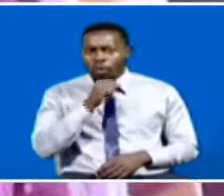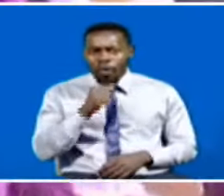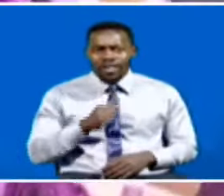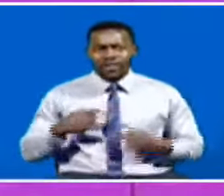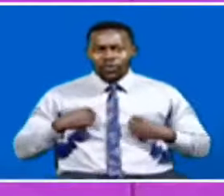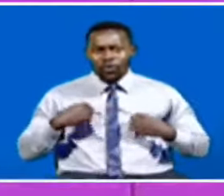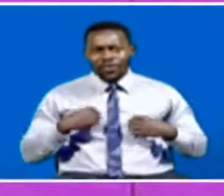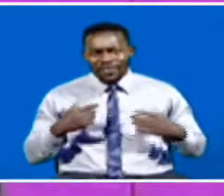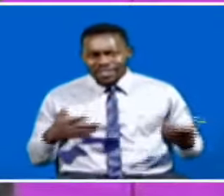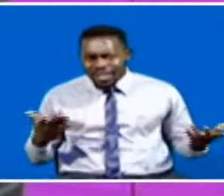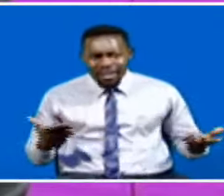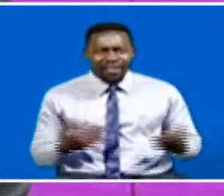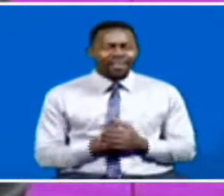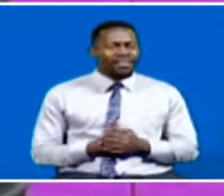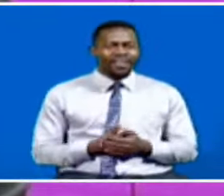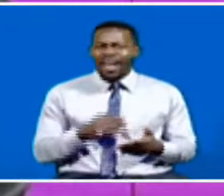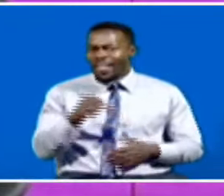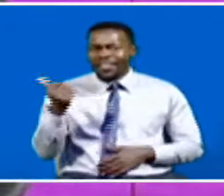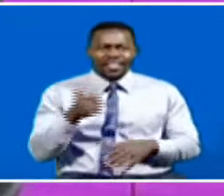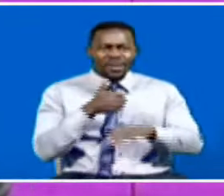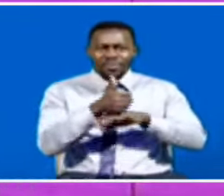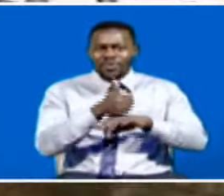to say.